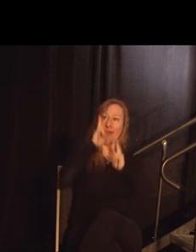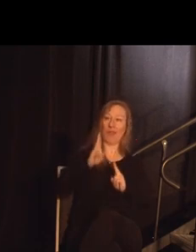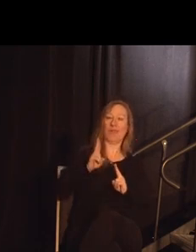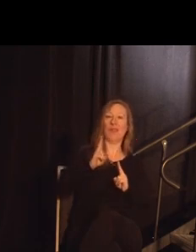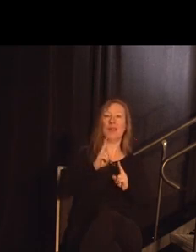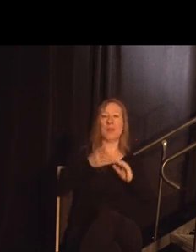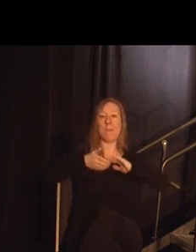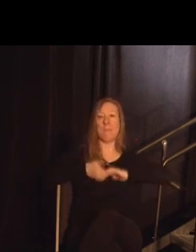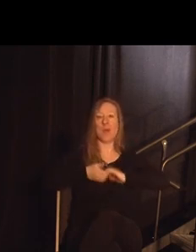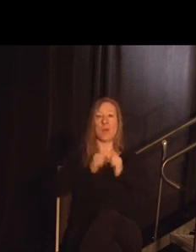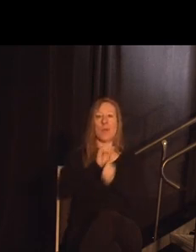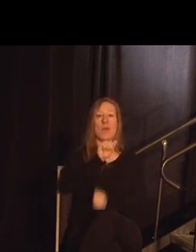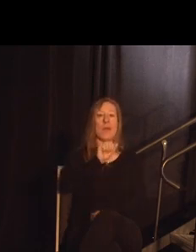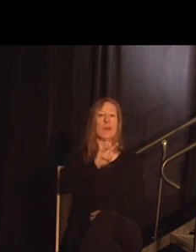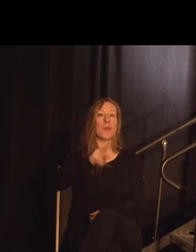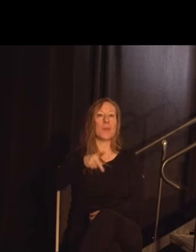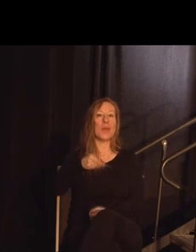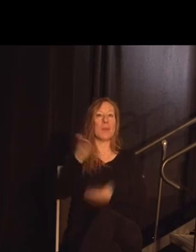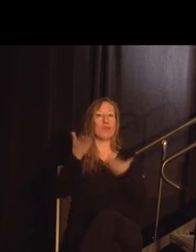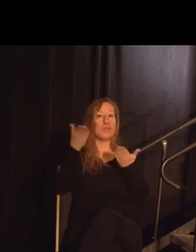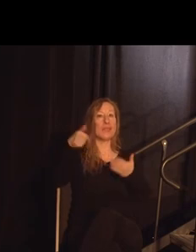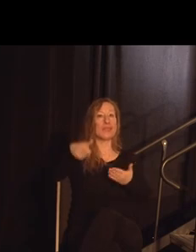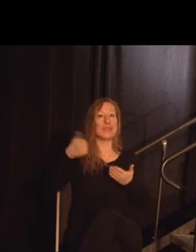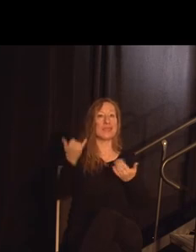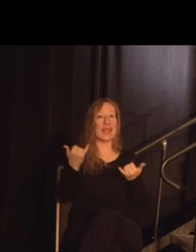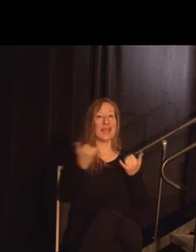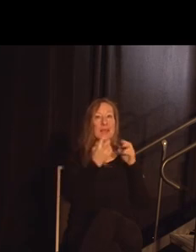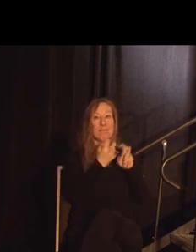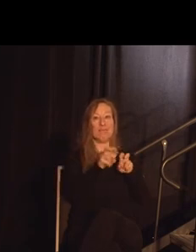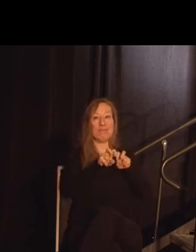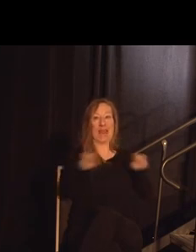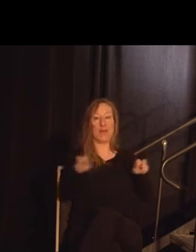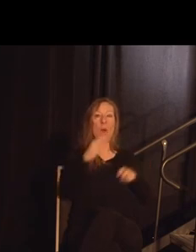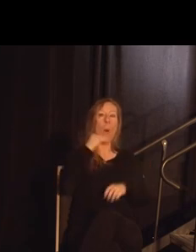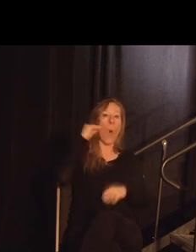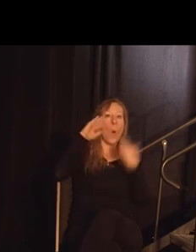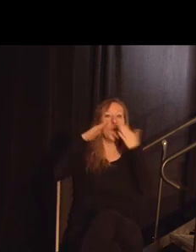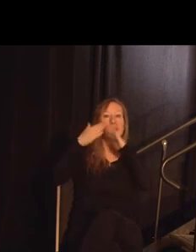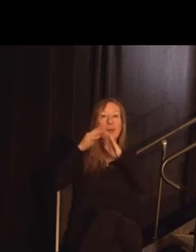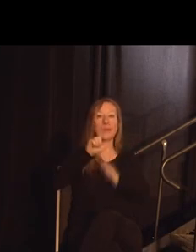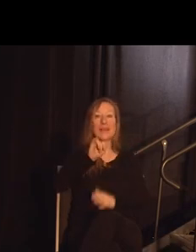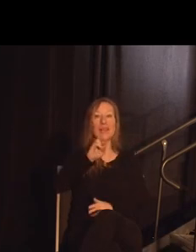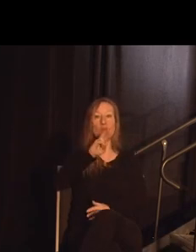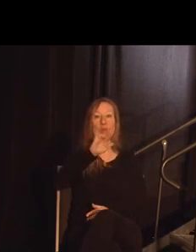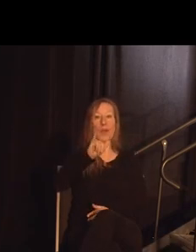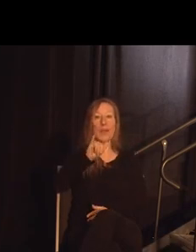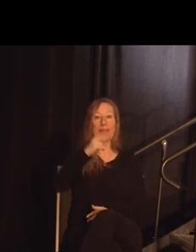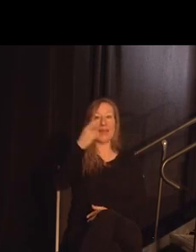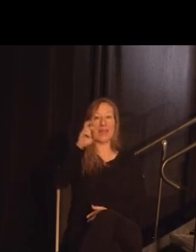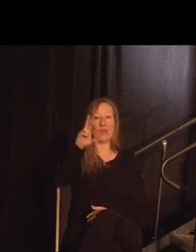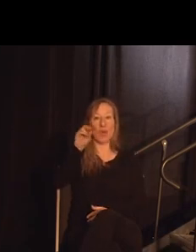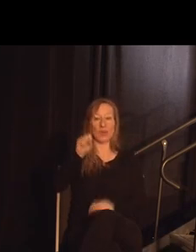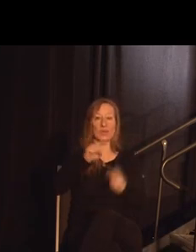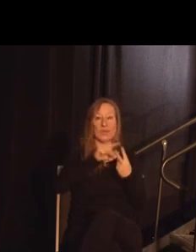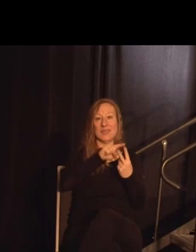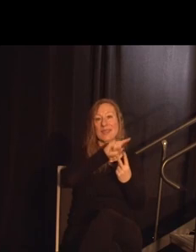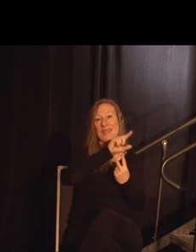partner of AWP and to present today's panel featuring hometown literary heroes, Lindy West and Jane Wong.